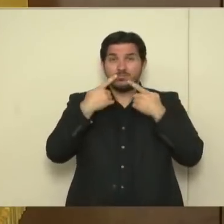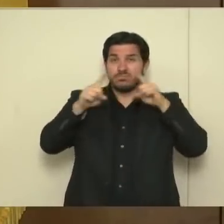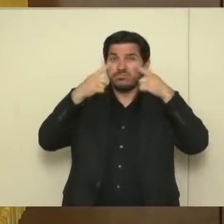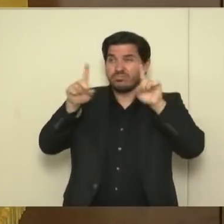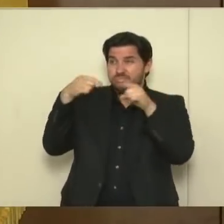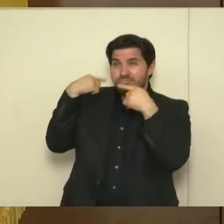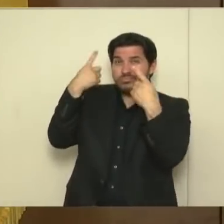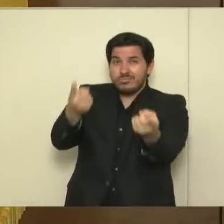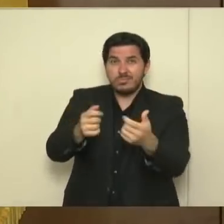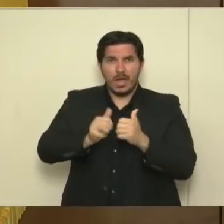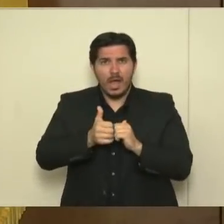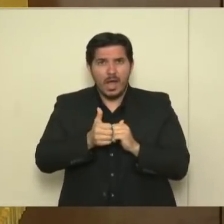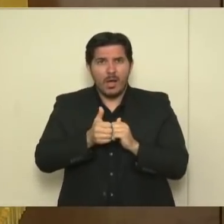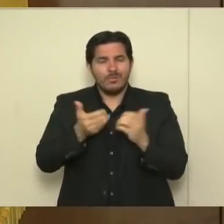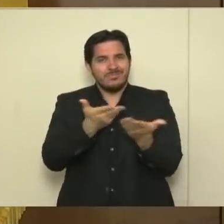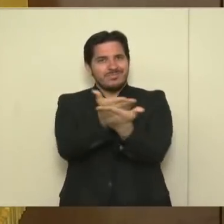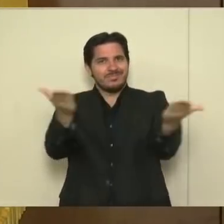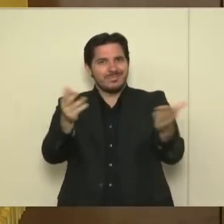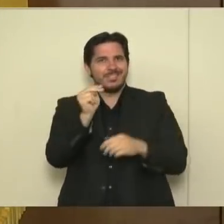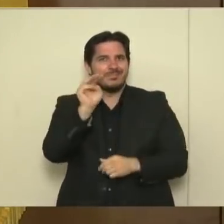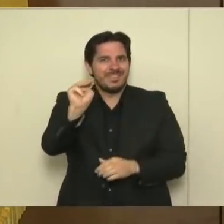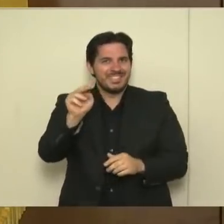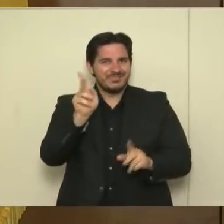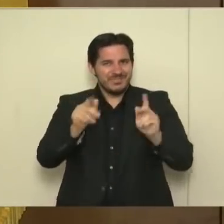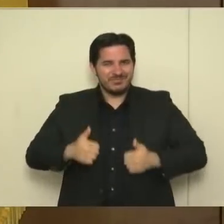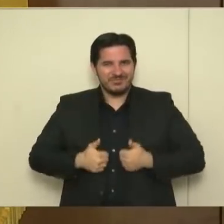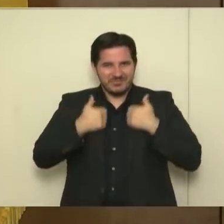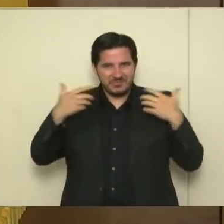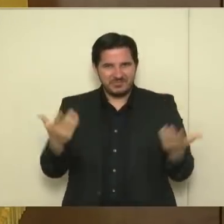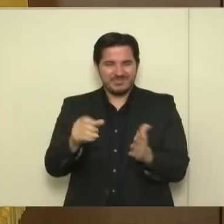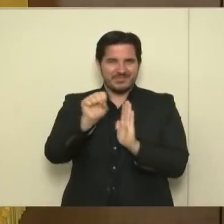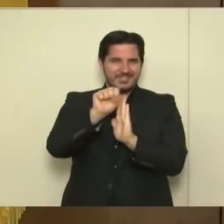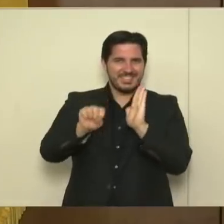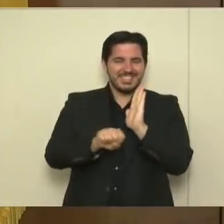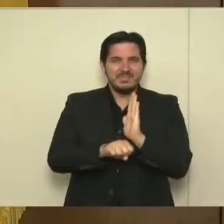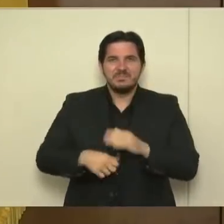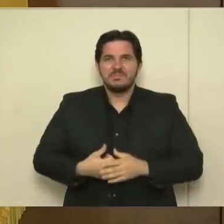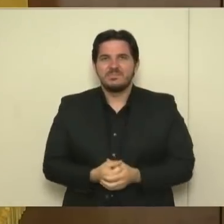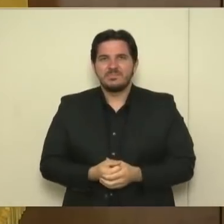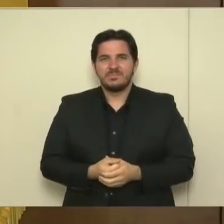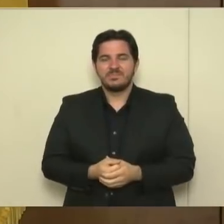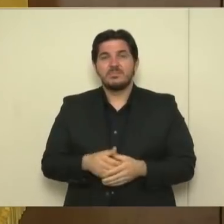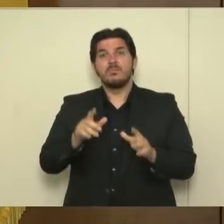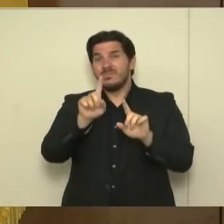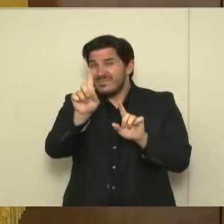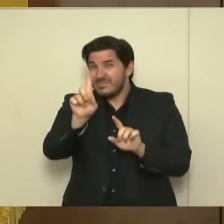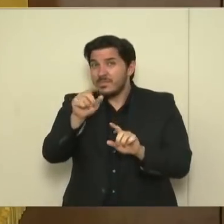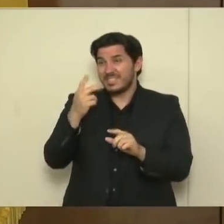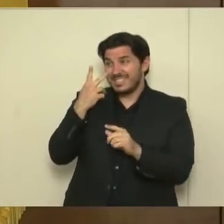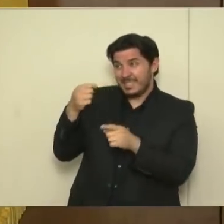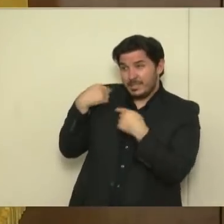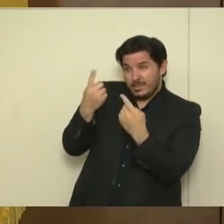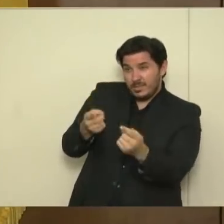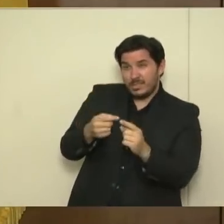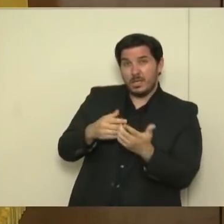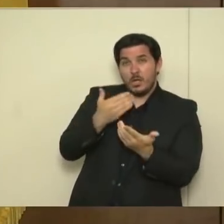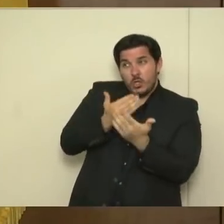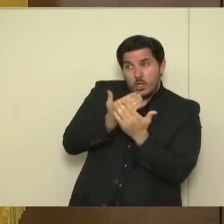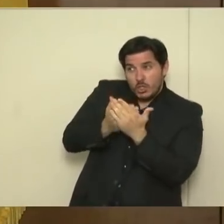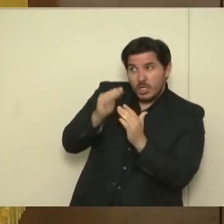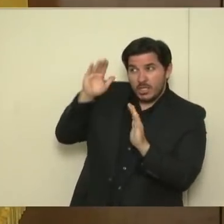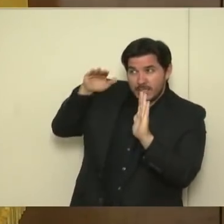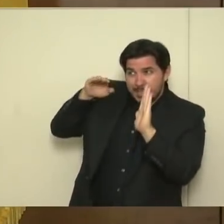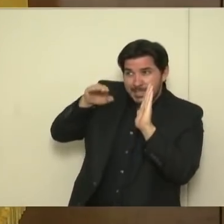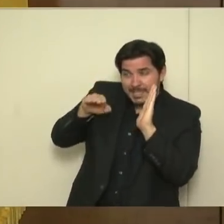agree that it is, congratulations are in order. However, we can do better. And we've got to